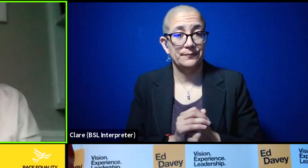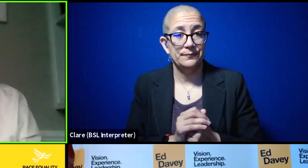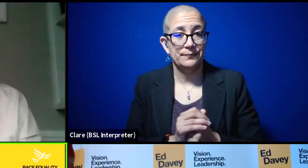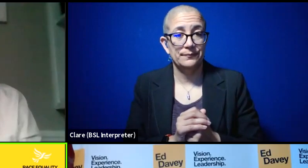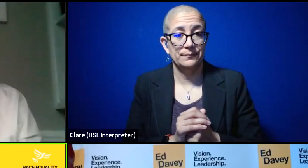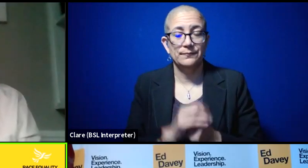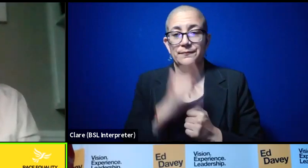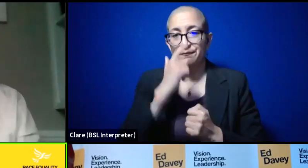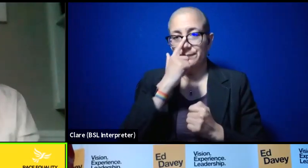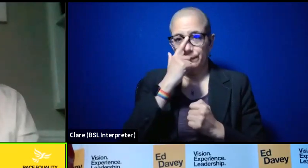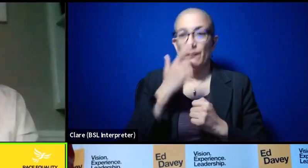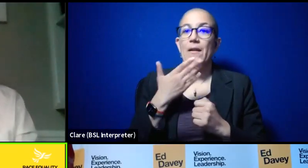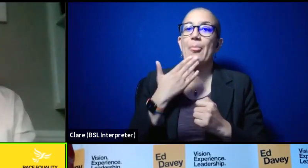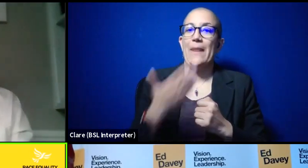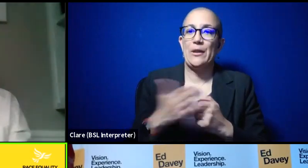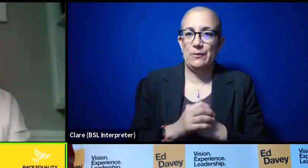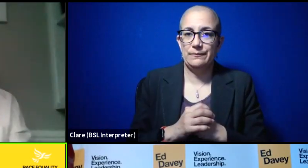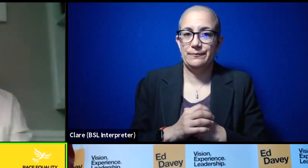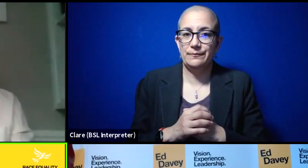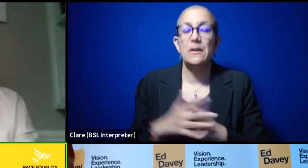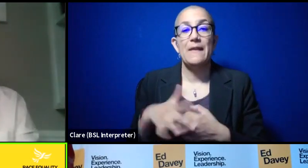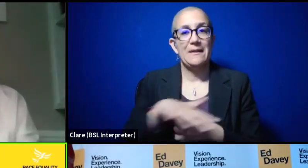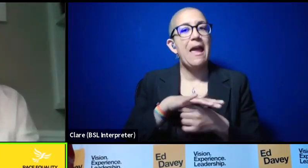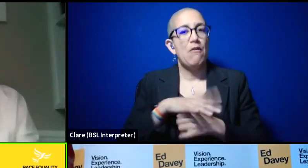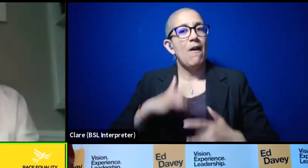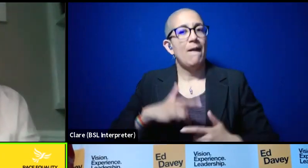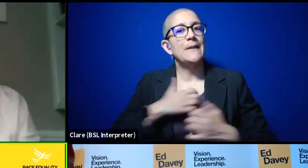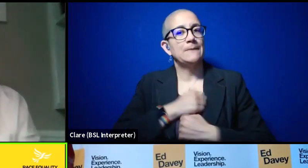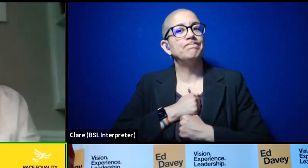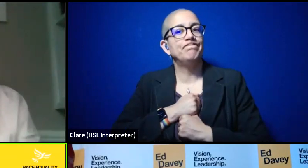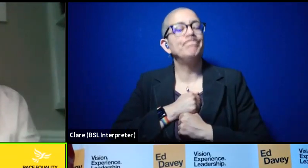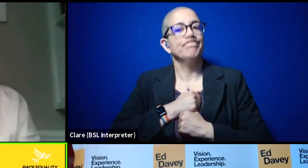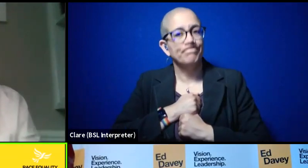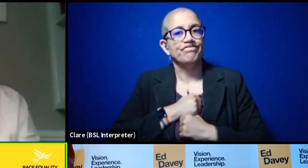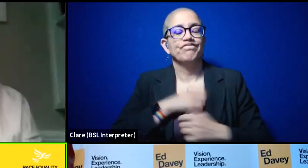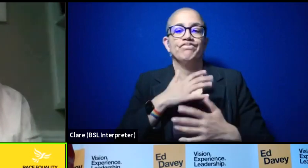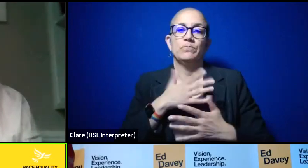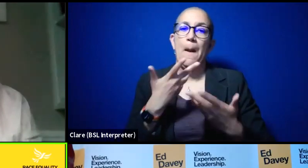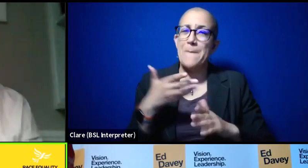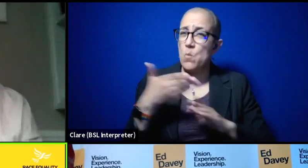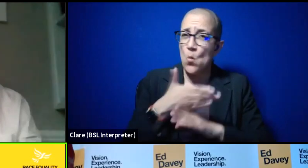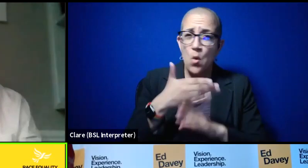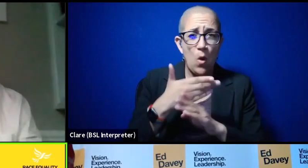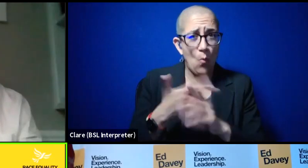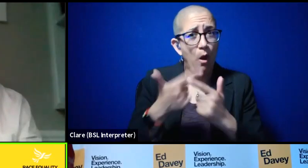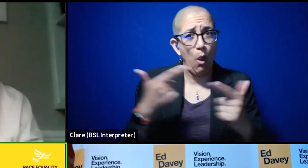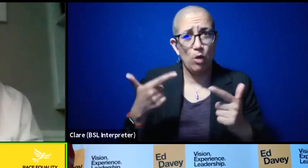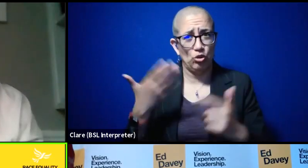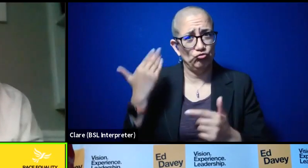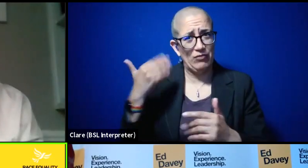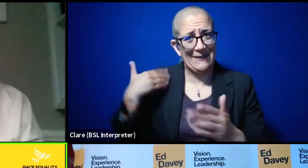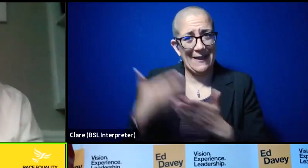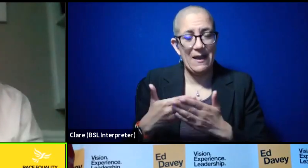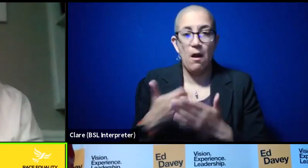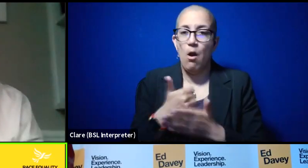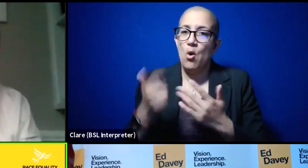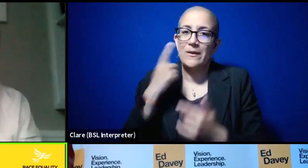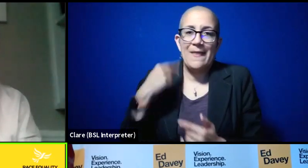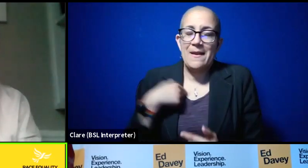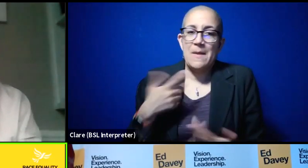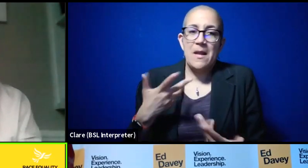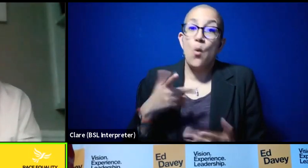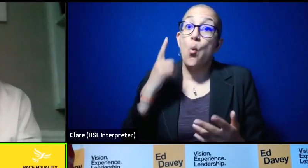is an area very close to my heart. It's what I've been working a lot on more recently. I always think I'm hitting a nerve when Toby